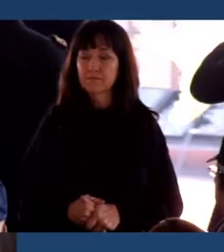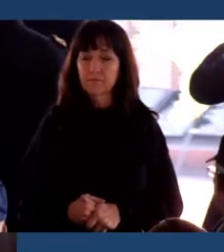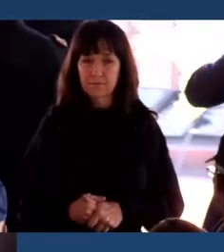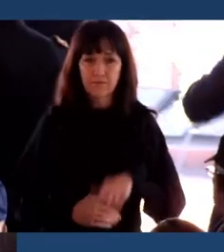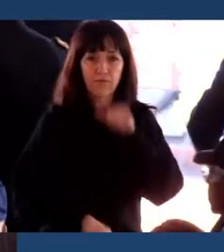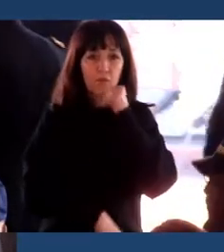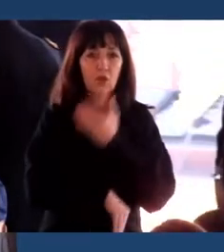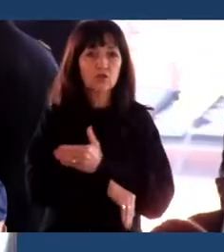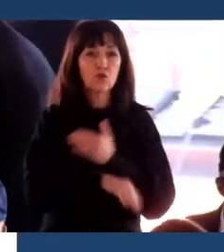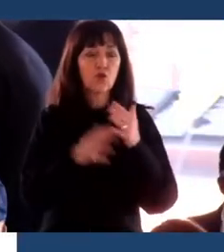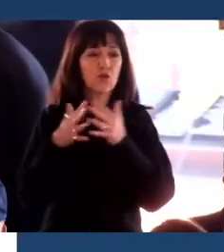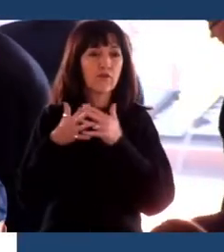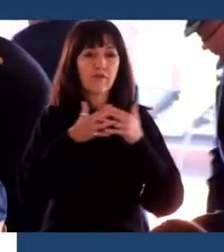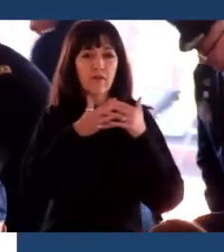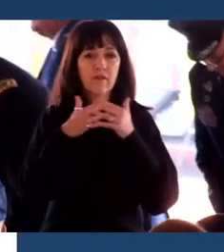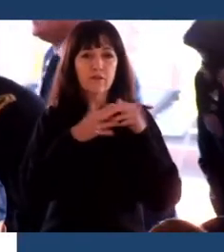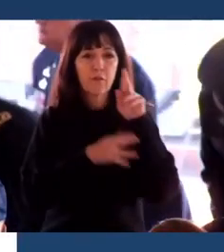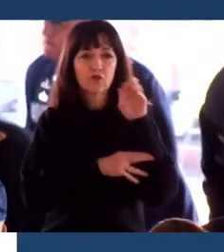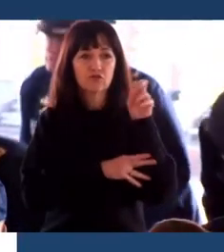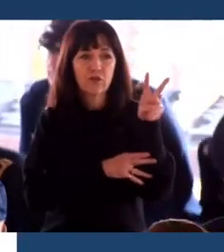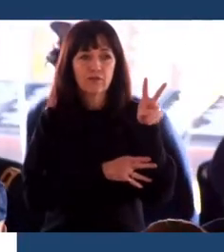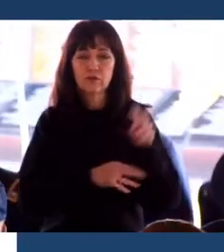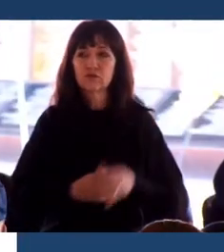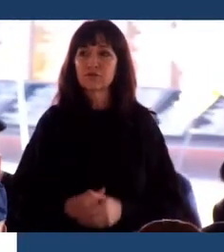Daughters of the American Revolution.